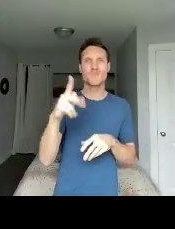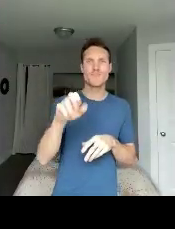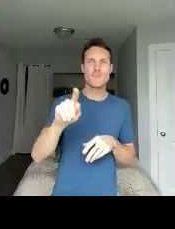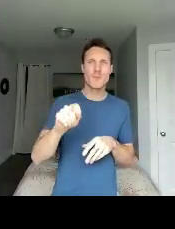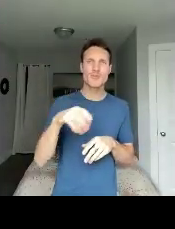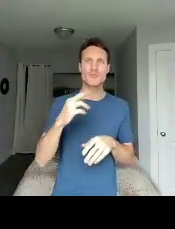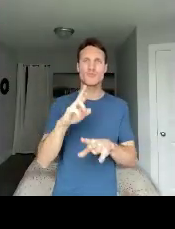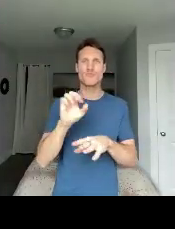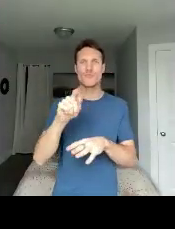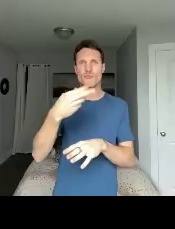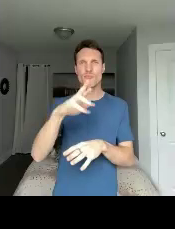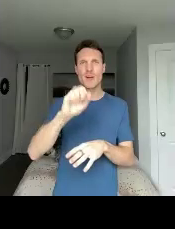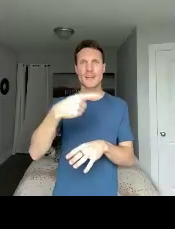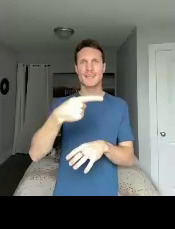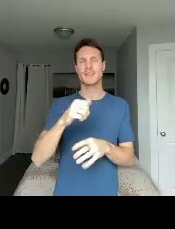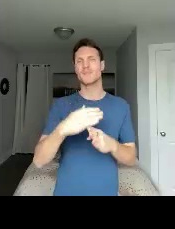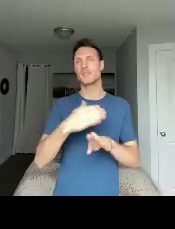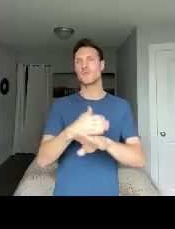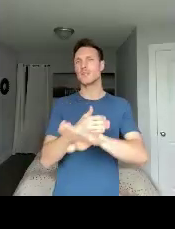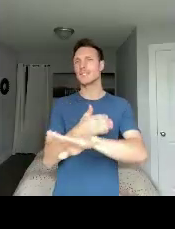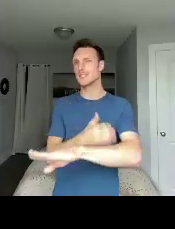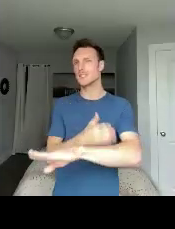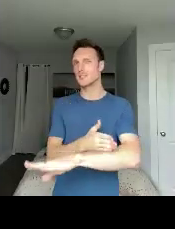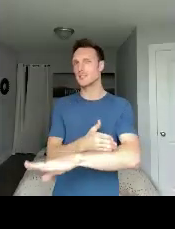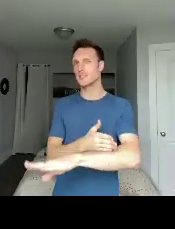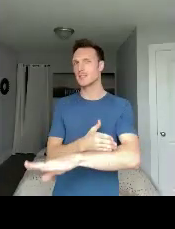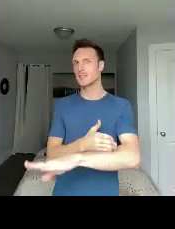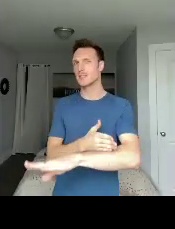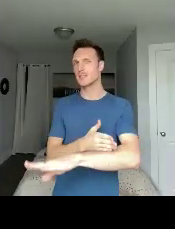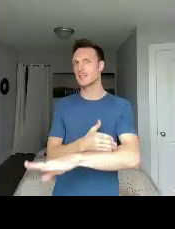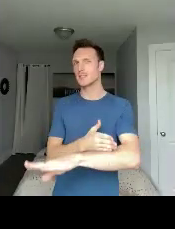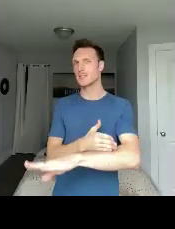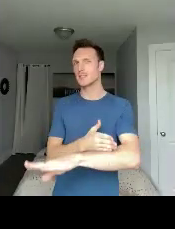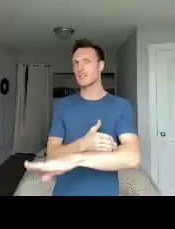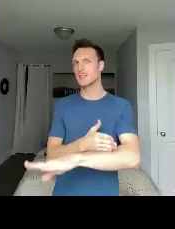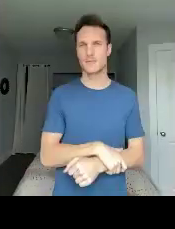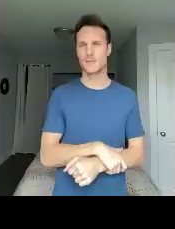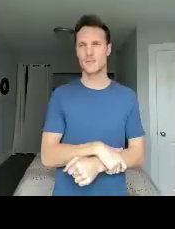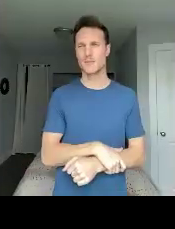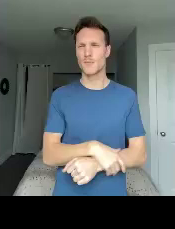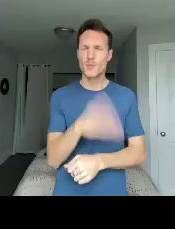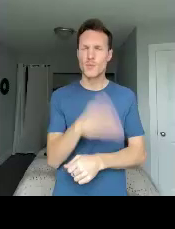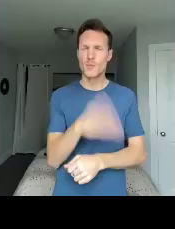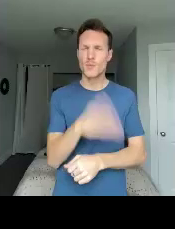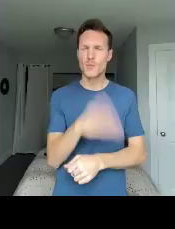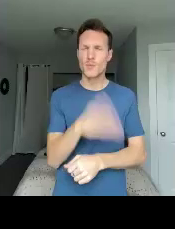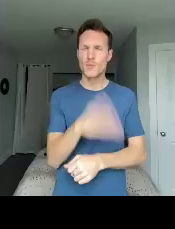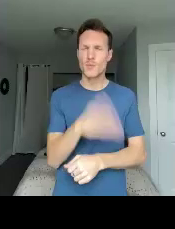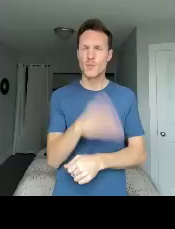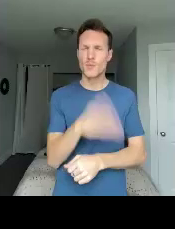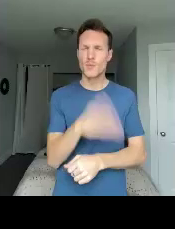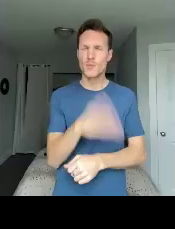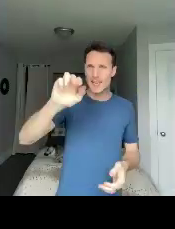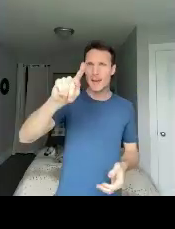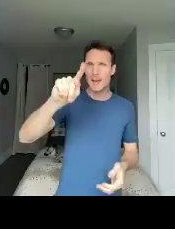website. And Megan responded letting the person know that it will be posted via AMAP bulletin and then provided a link. So if you're interested in